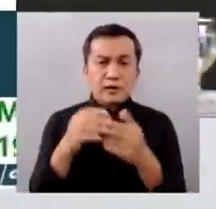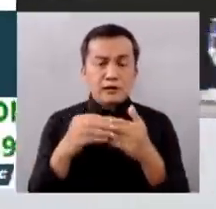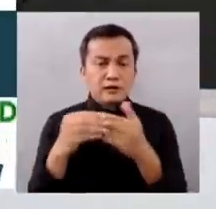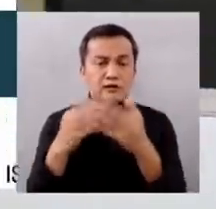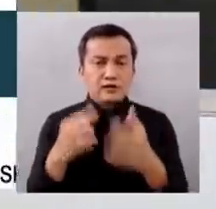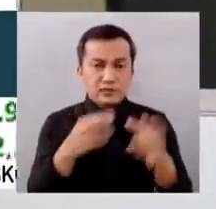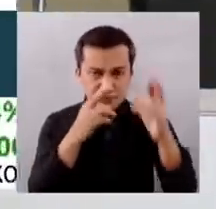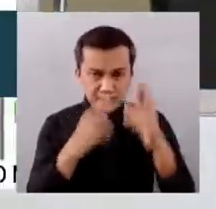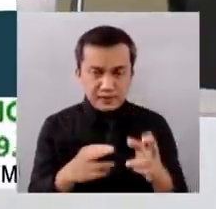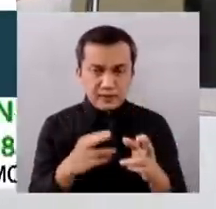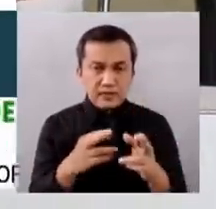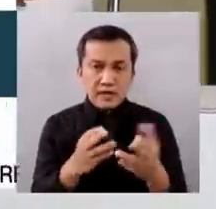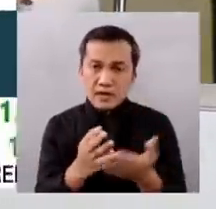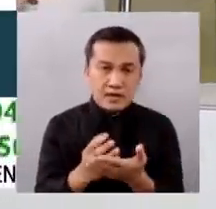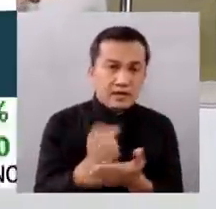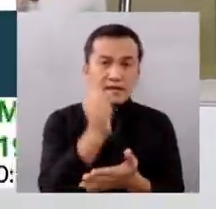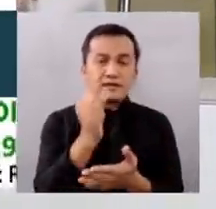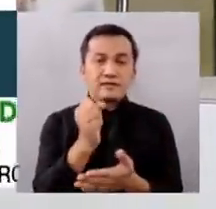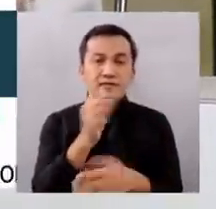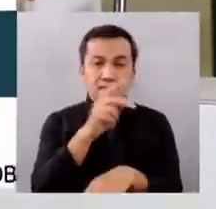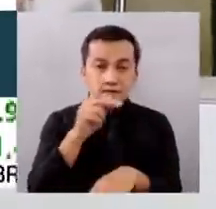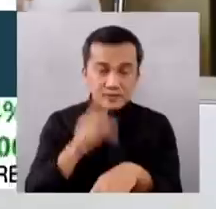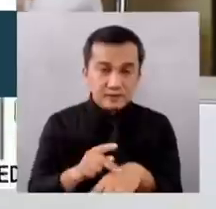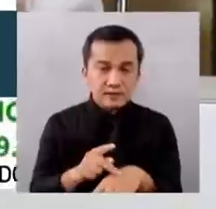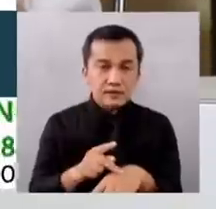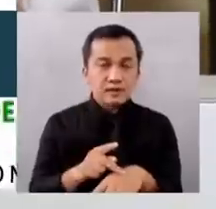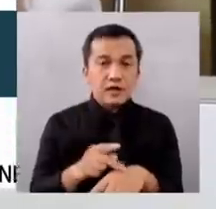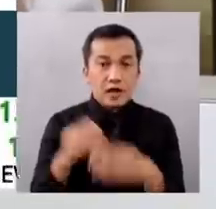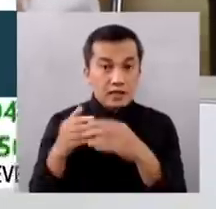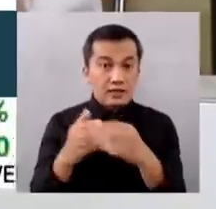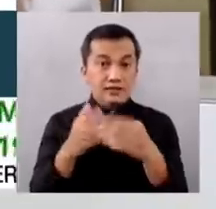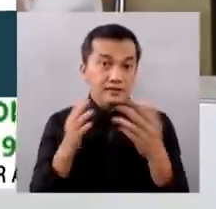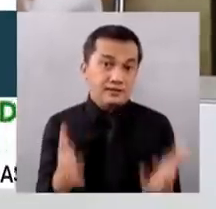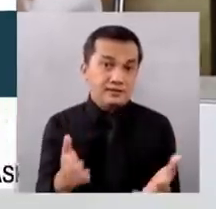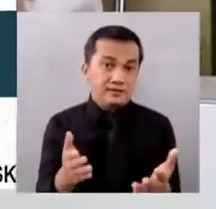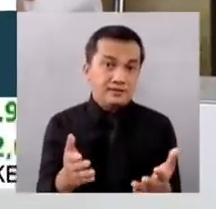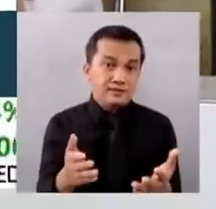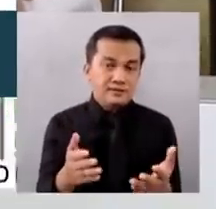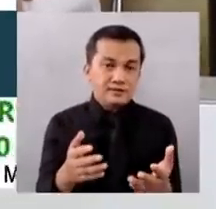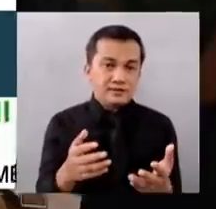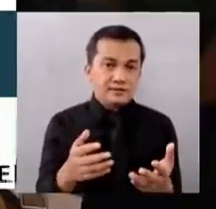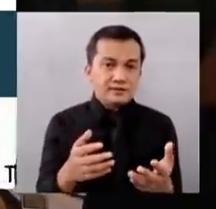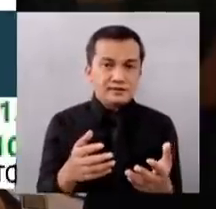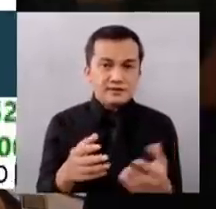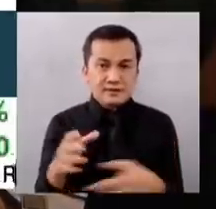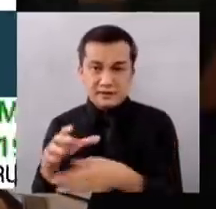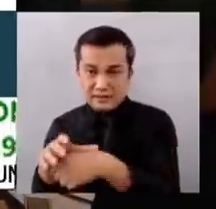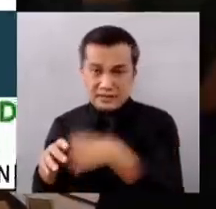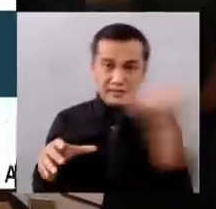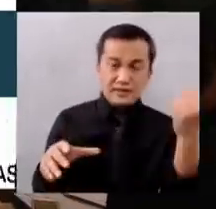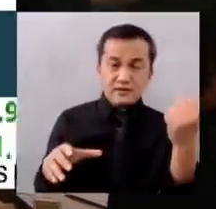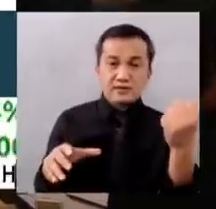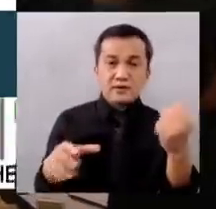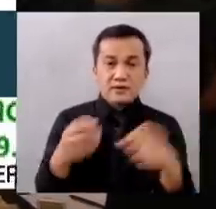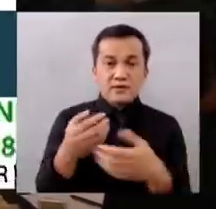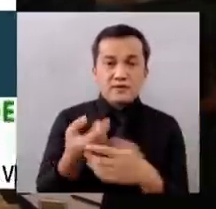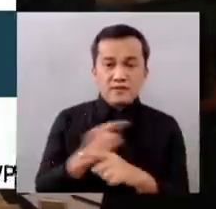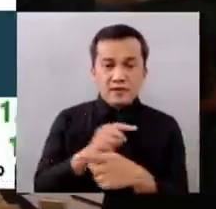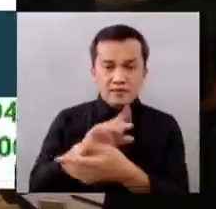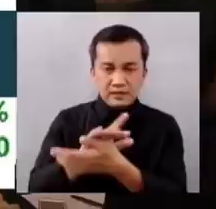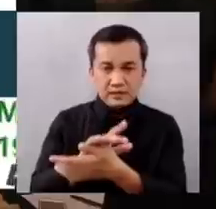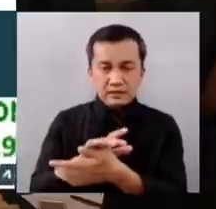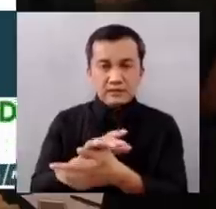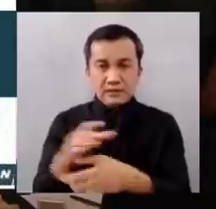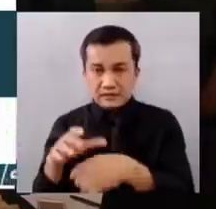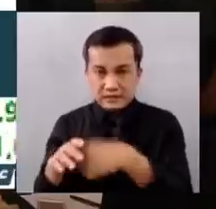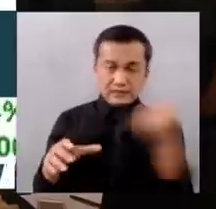of the Philippines, a leader that will take us out from the pandemic, take us out from this economic slump, a